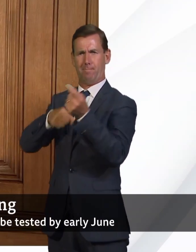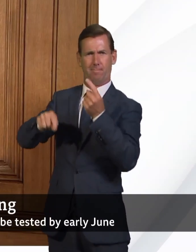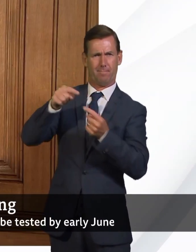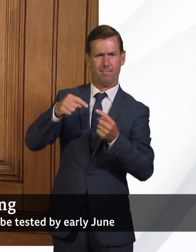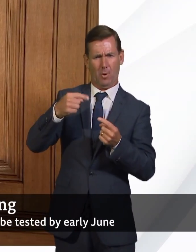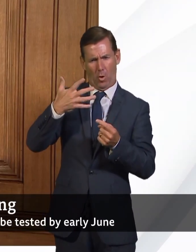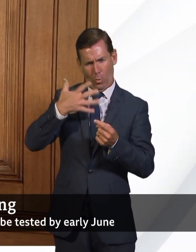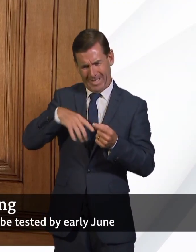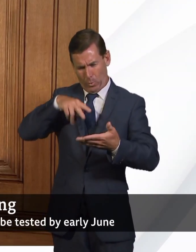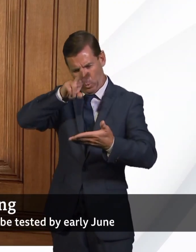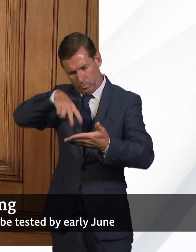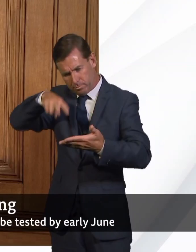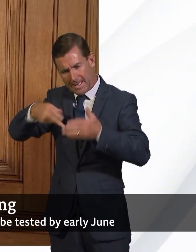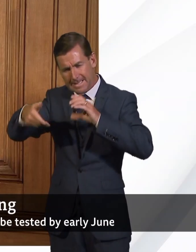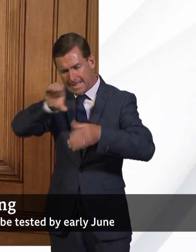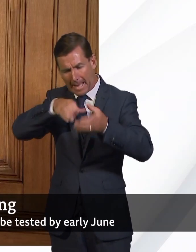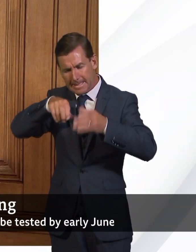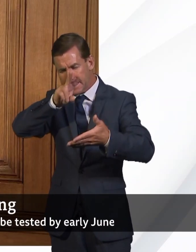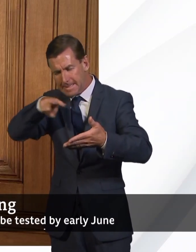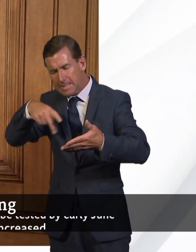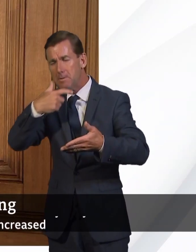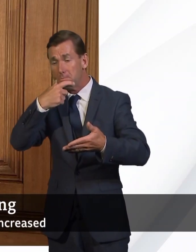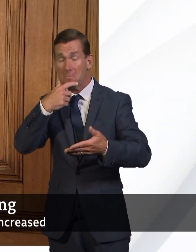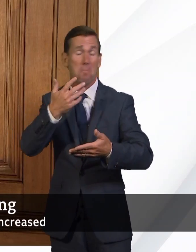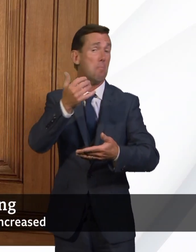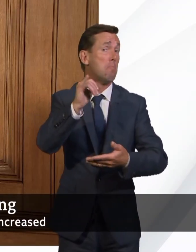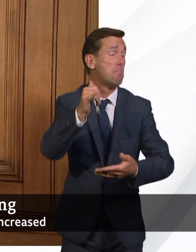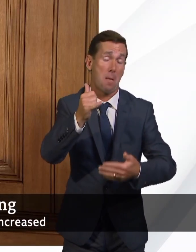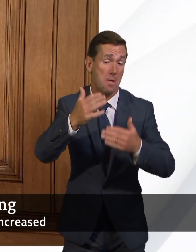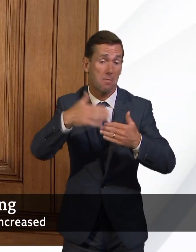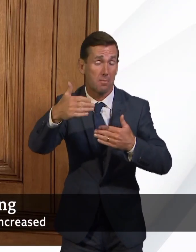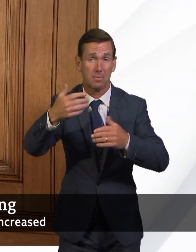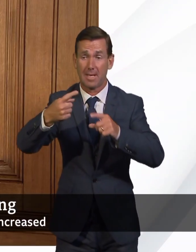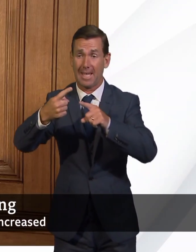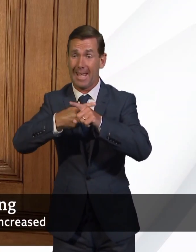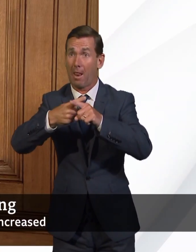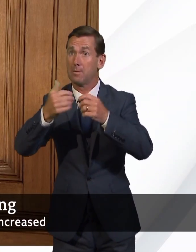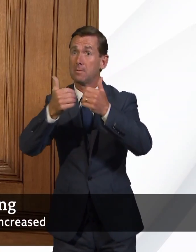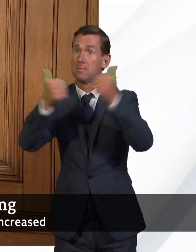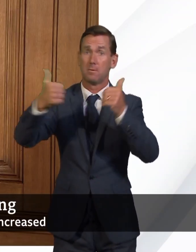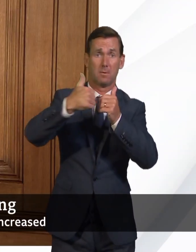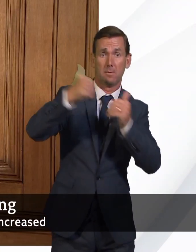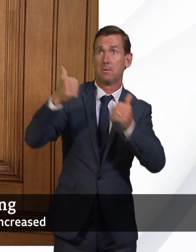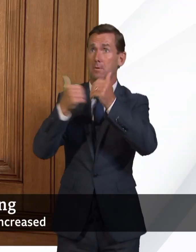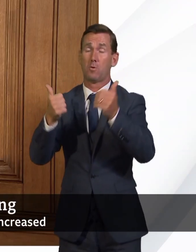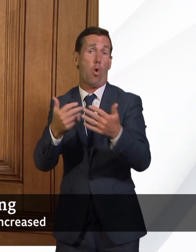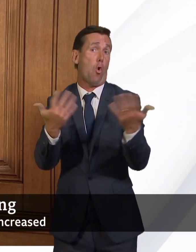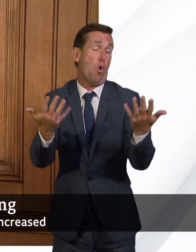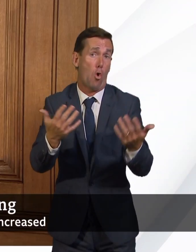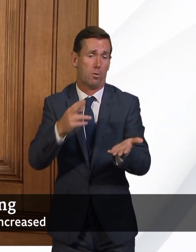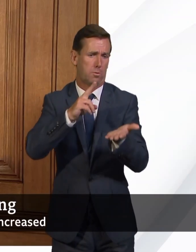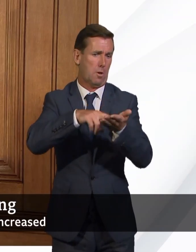understanding the science, and there may well be times, whether it be within England or across the UK countries,